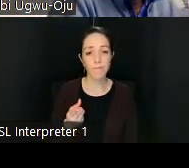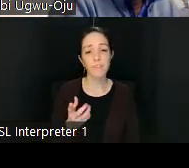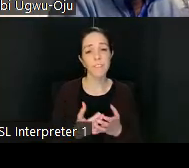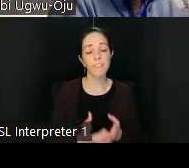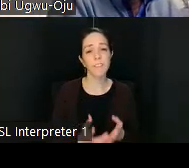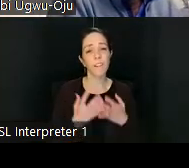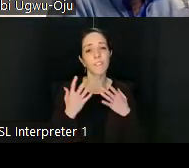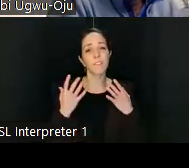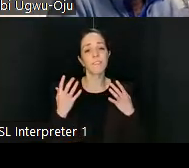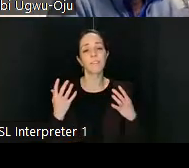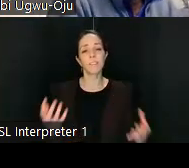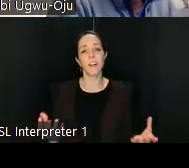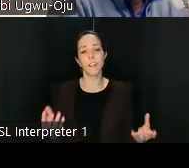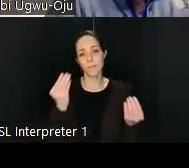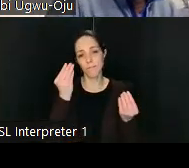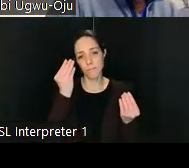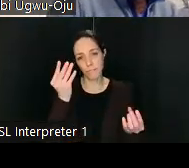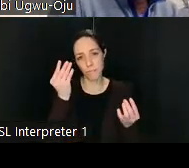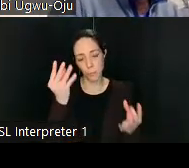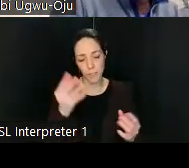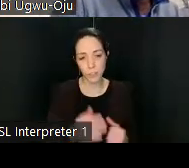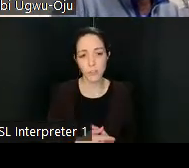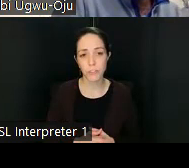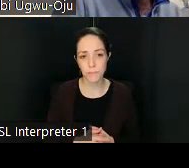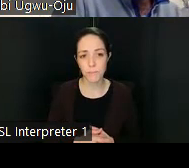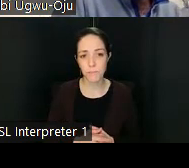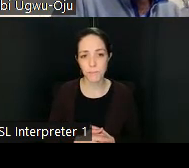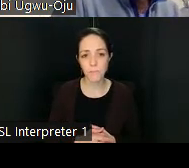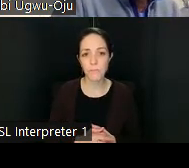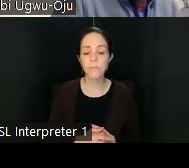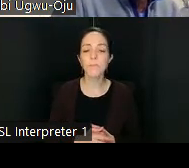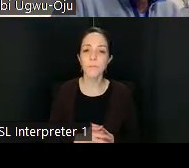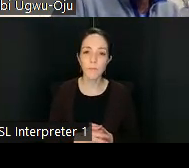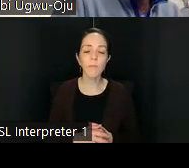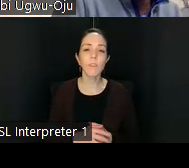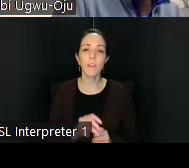And looking into the jury duty,